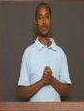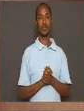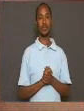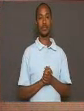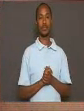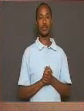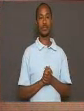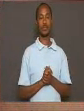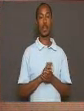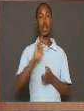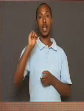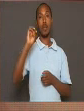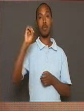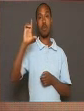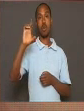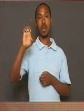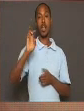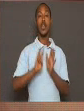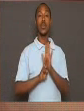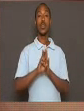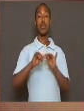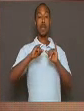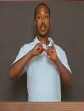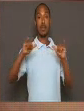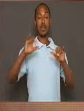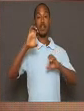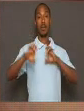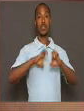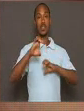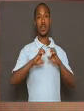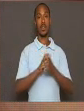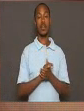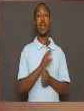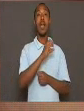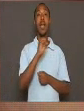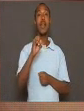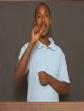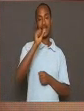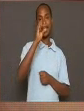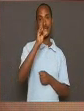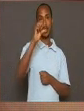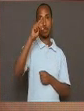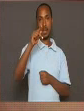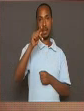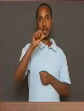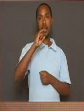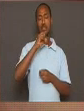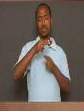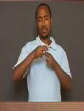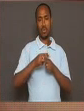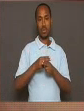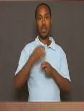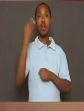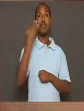A mole is a unit of measurement in chemistry, and STP is short